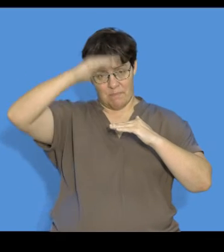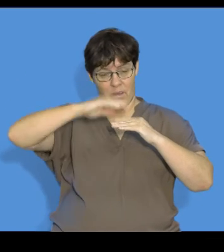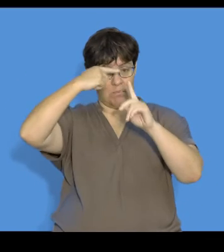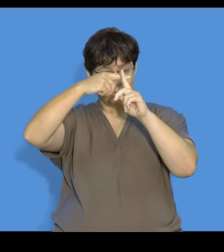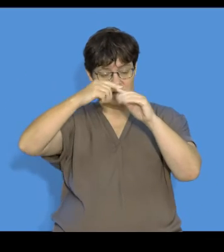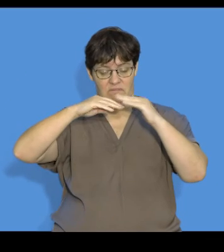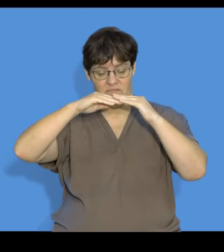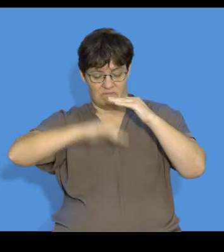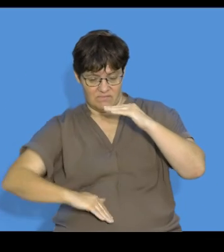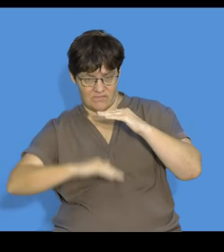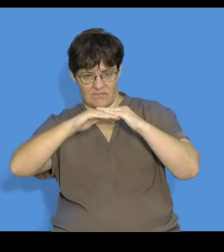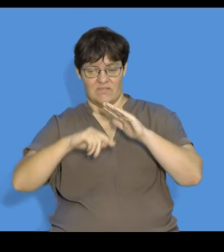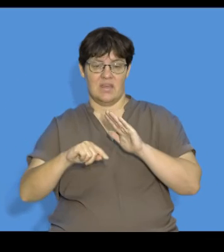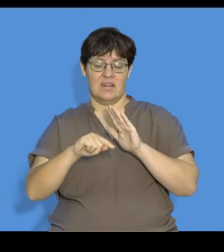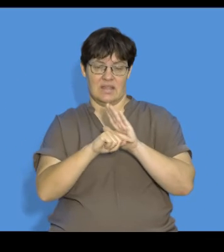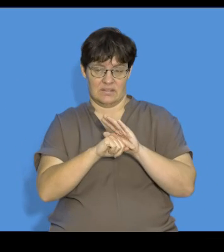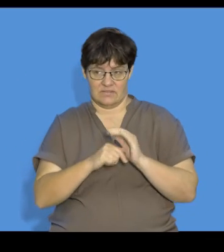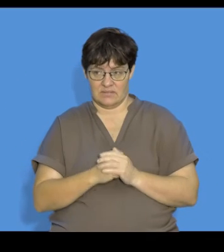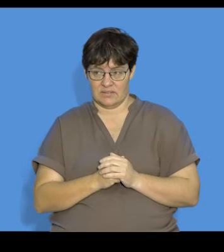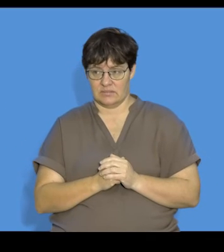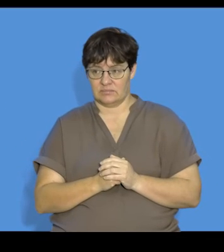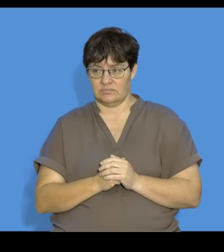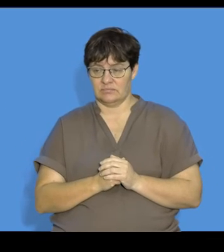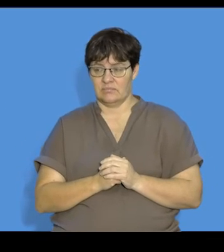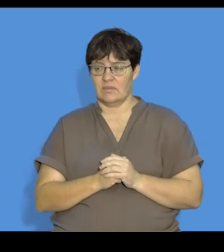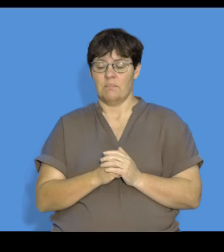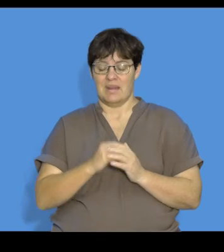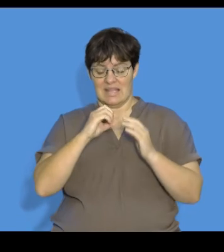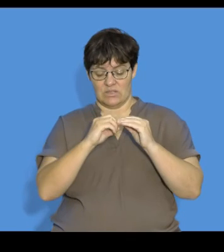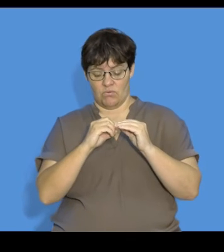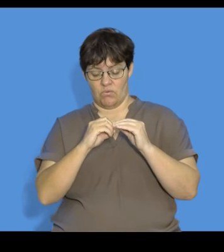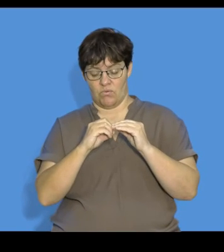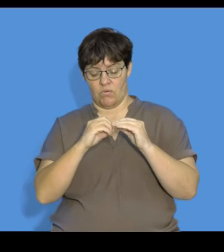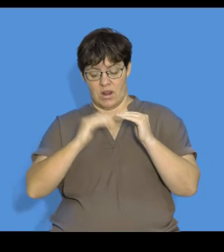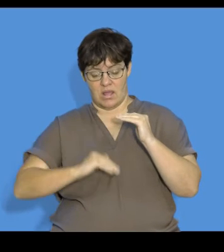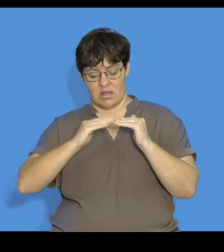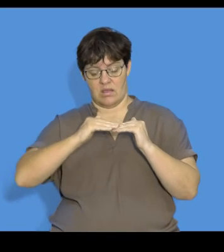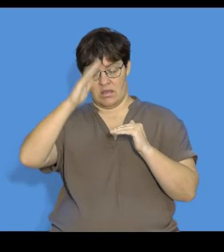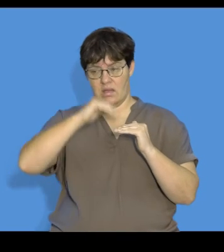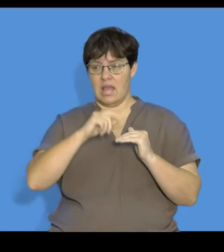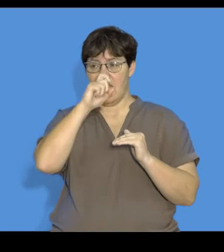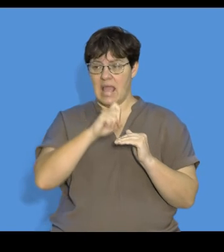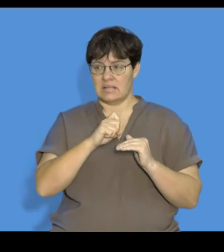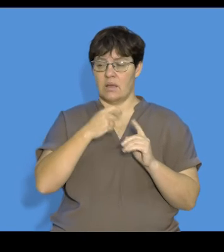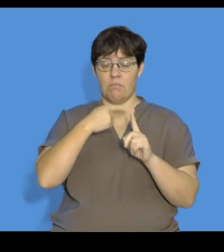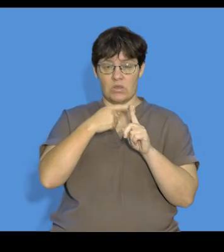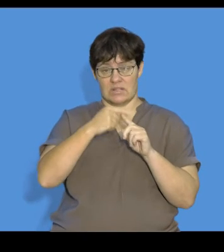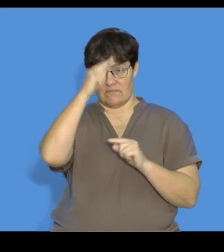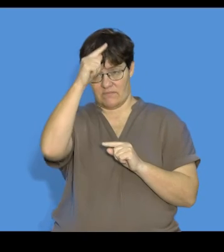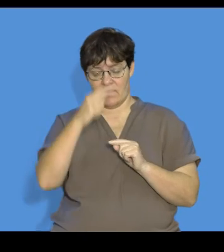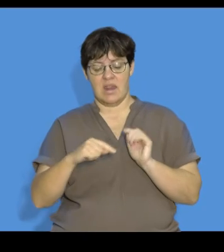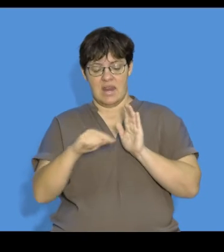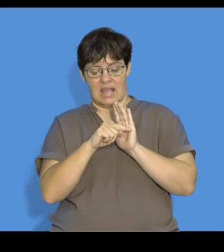remember, our Cartesian plane, guys, on top here has a positive value of y, and at the bottom there it